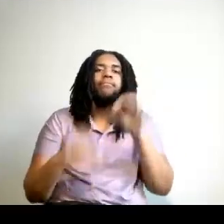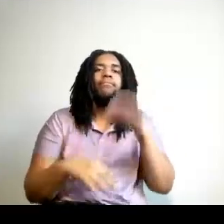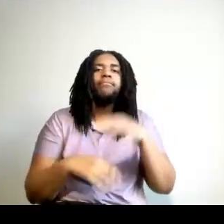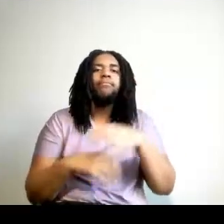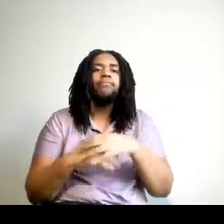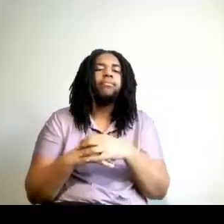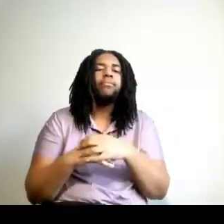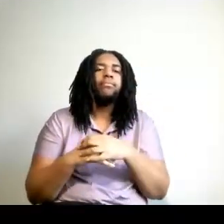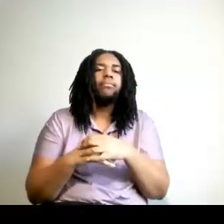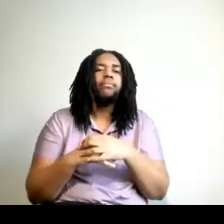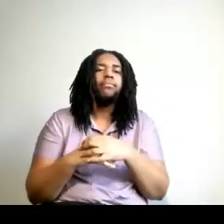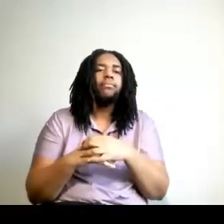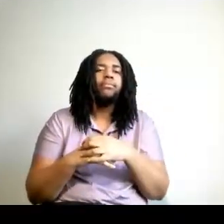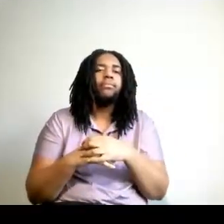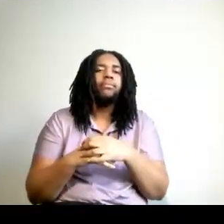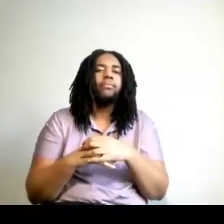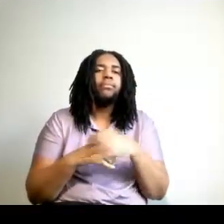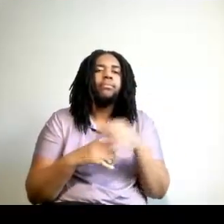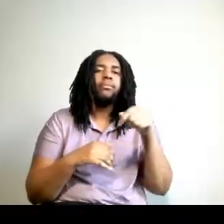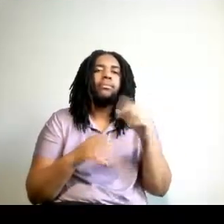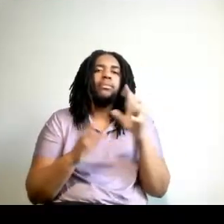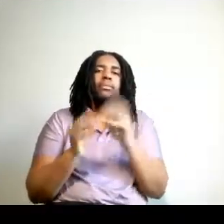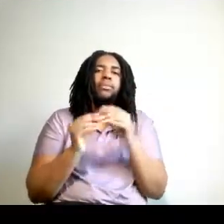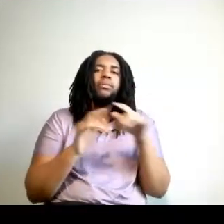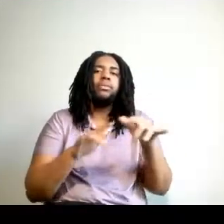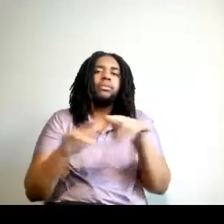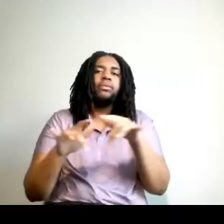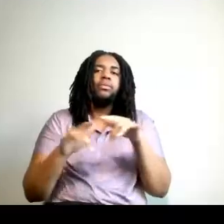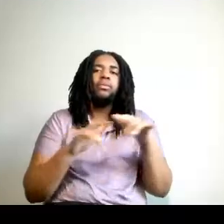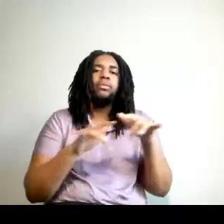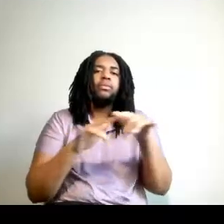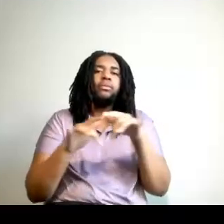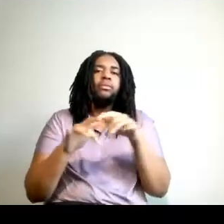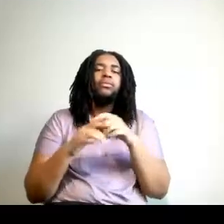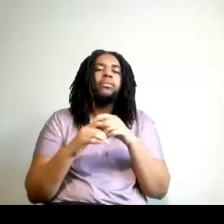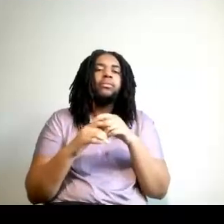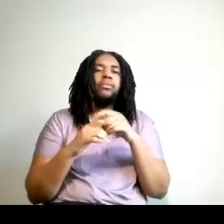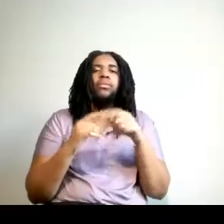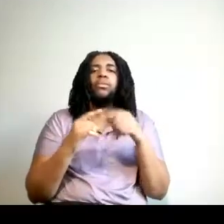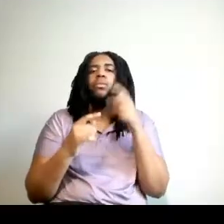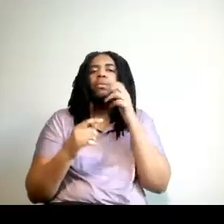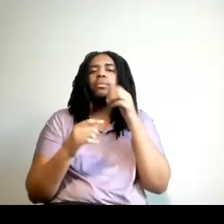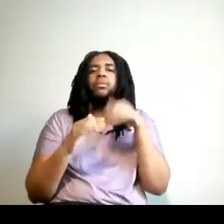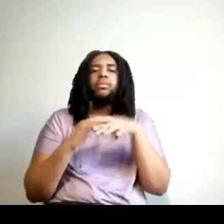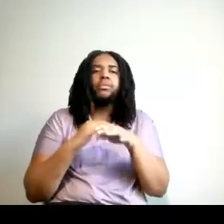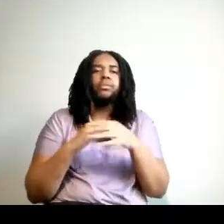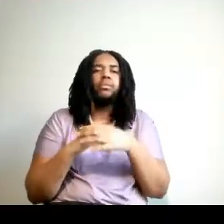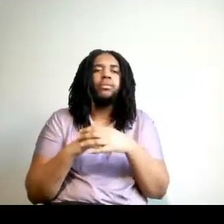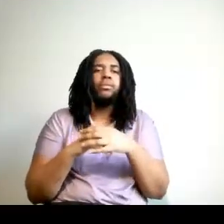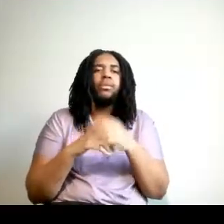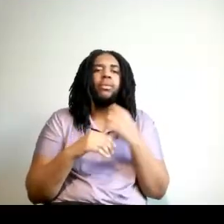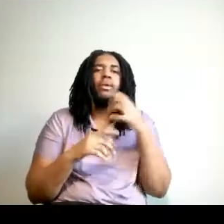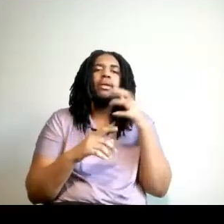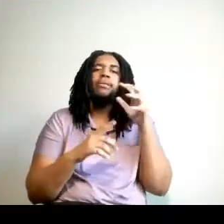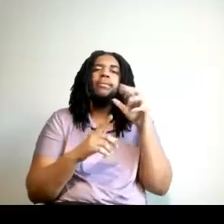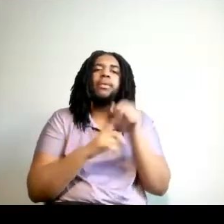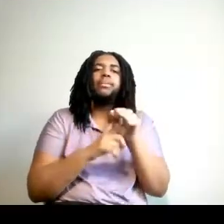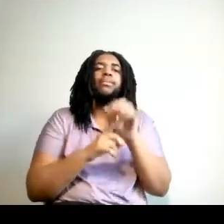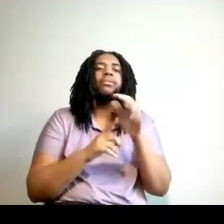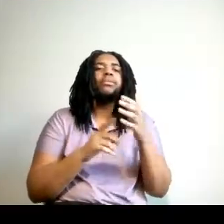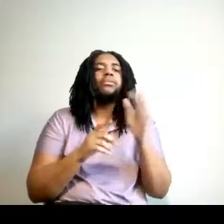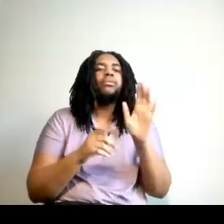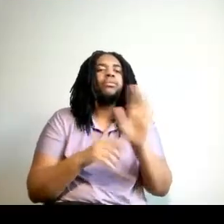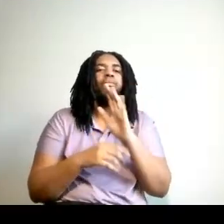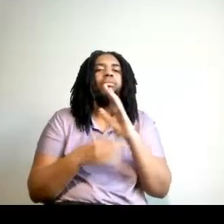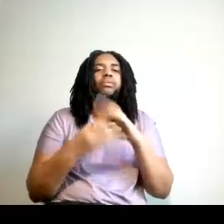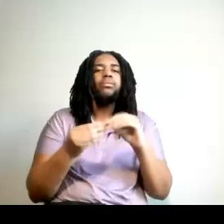tonight. We're recording the session, as many of you probably heard when you logged in, so that we can capture what you're saying and capture this so that other people can listen